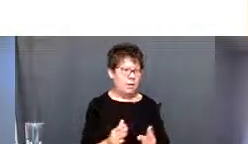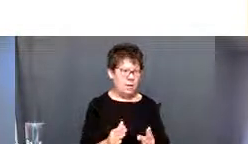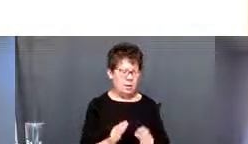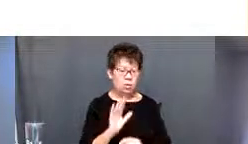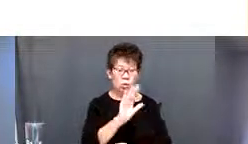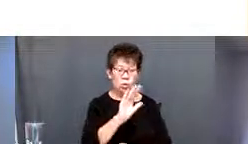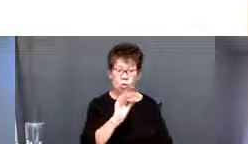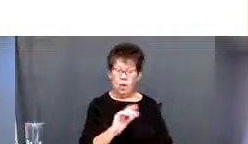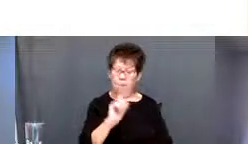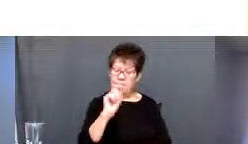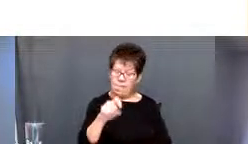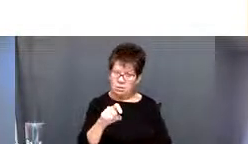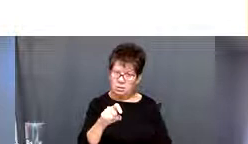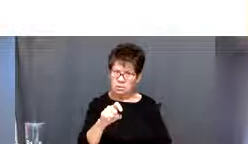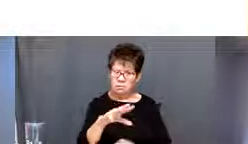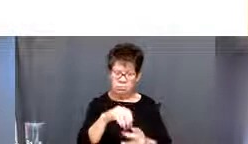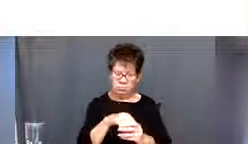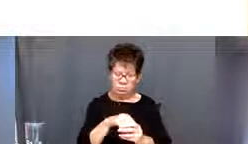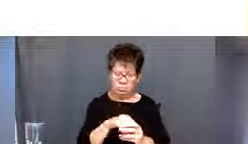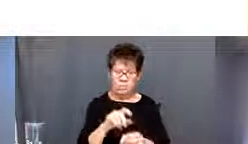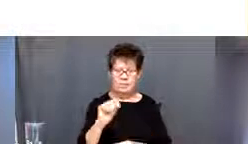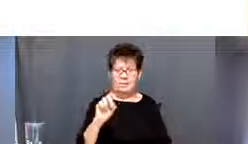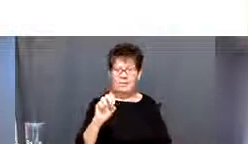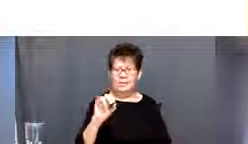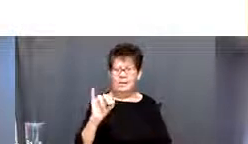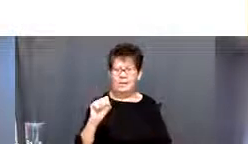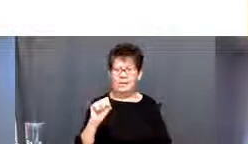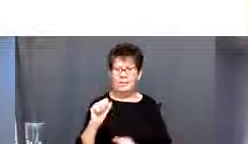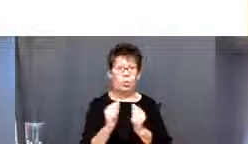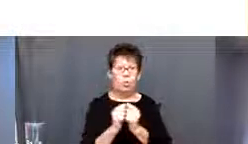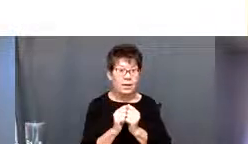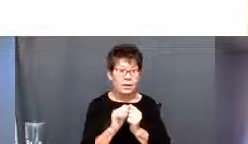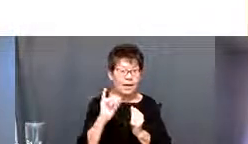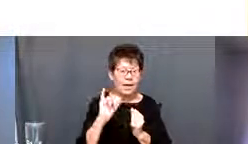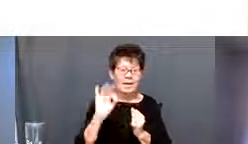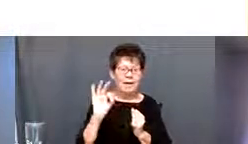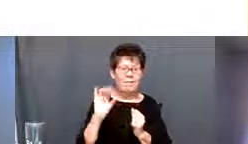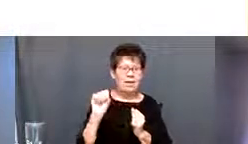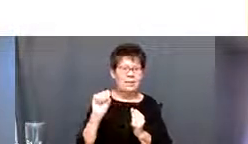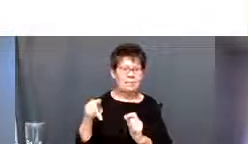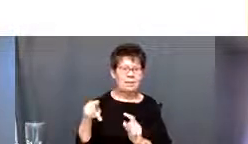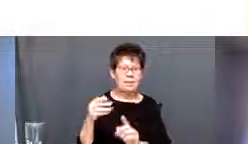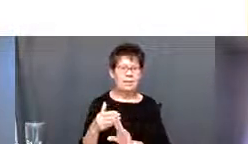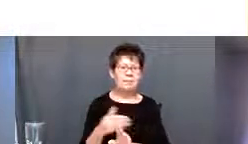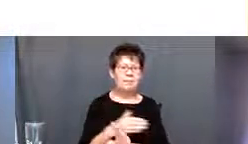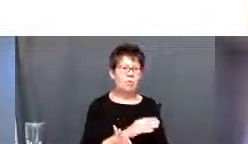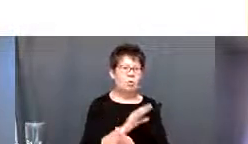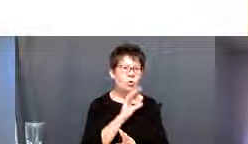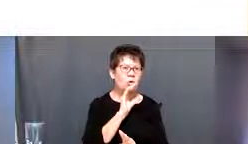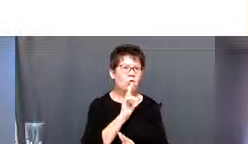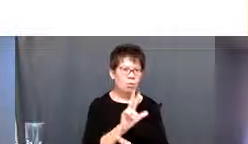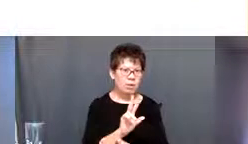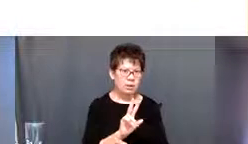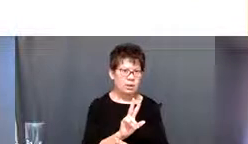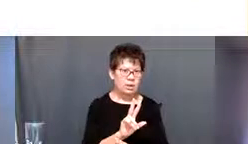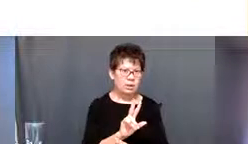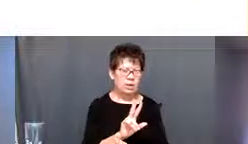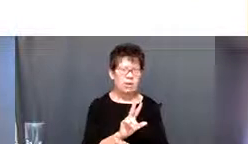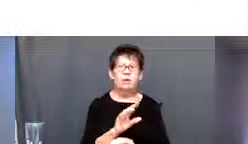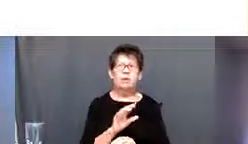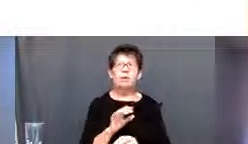be enrolled in TEIS with an IFSP prior to the age of 3. They